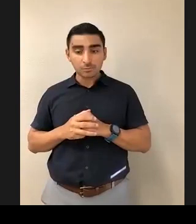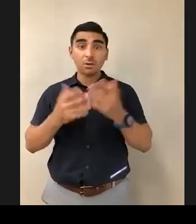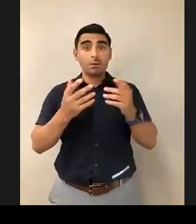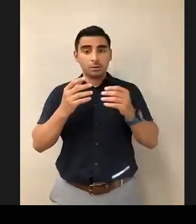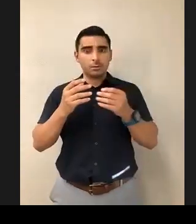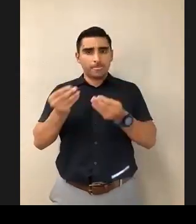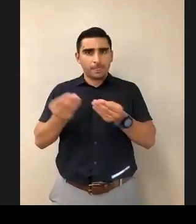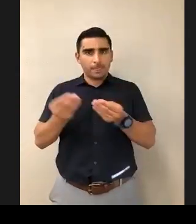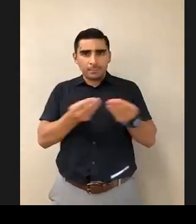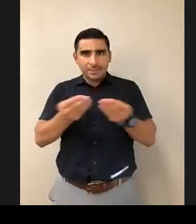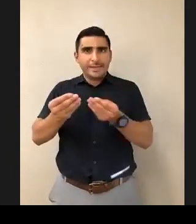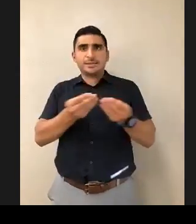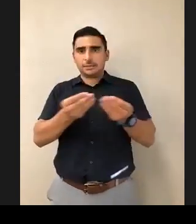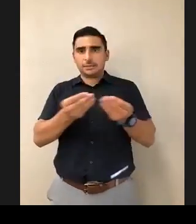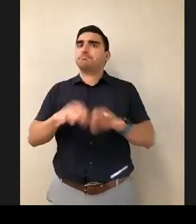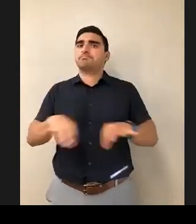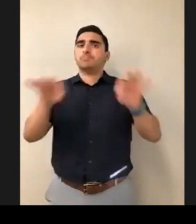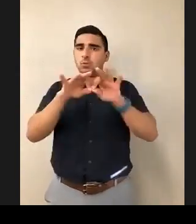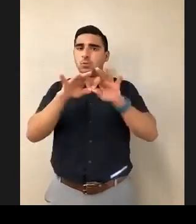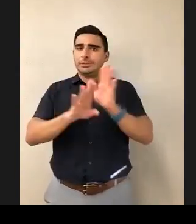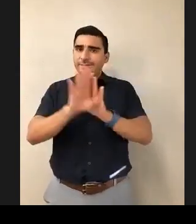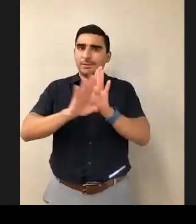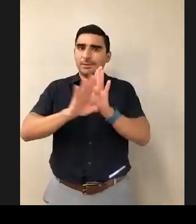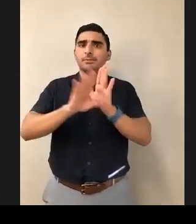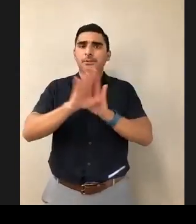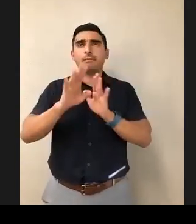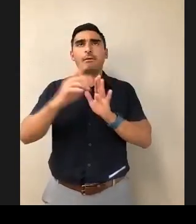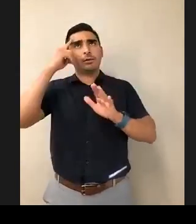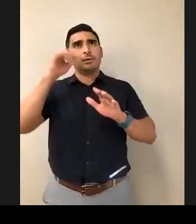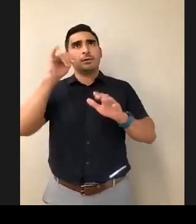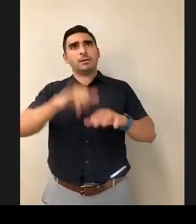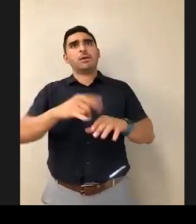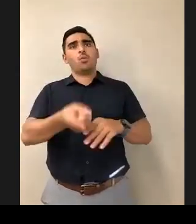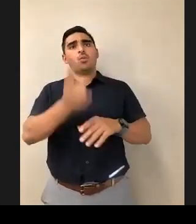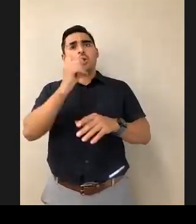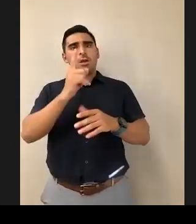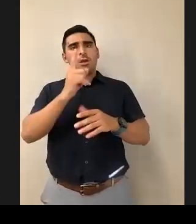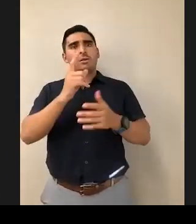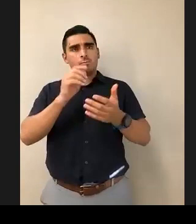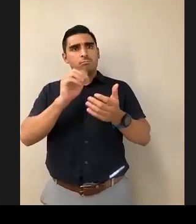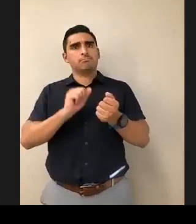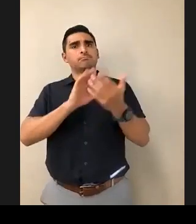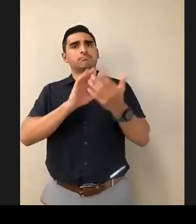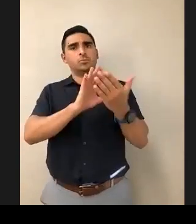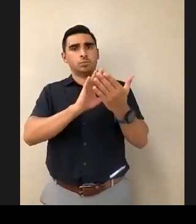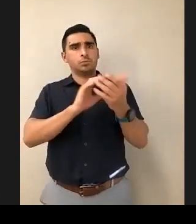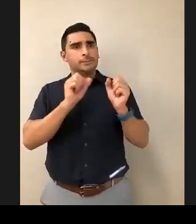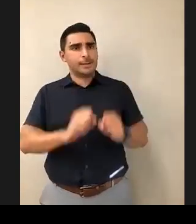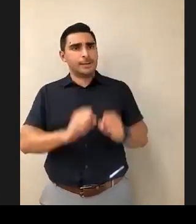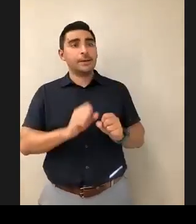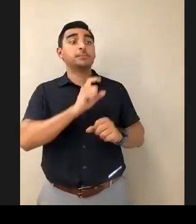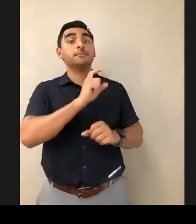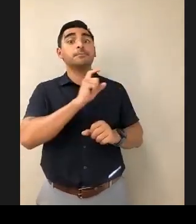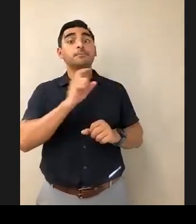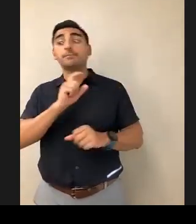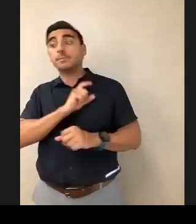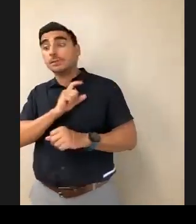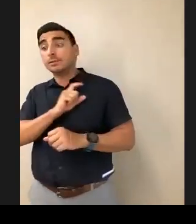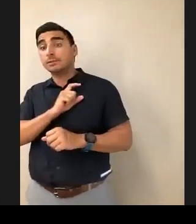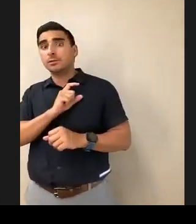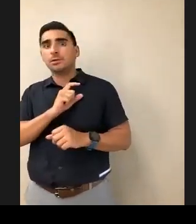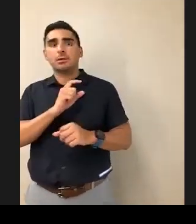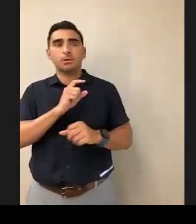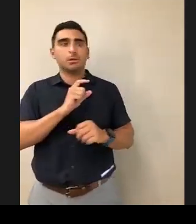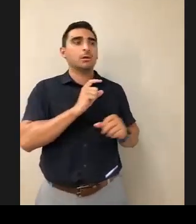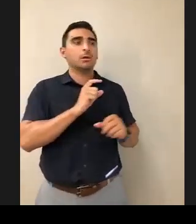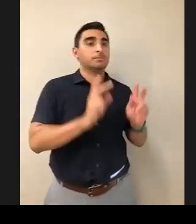to work towards is something that I would definitely consider as a way to give officers that space and time